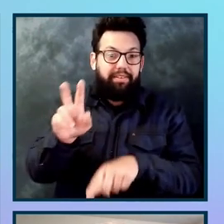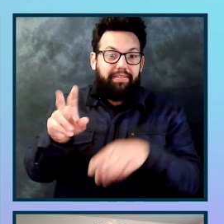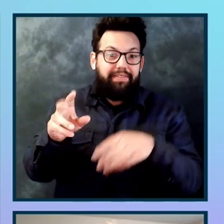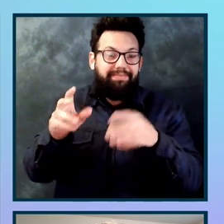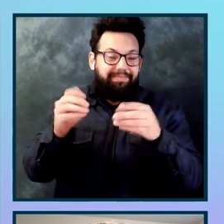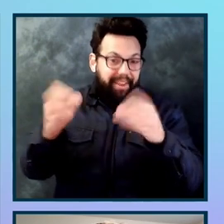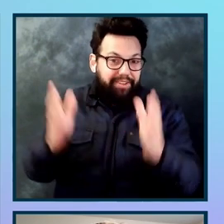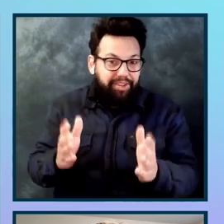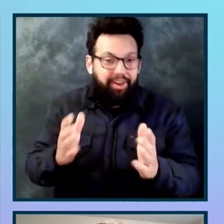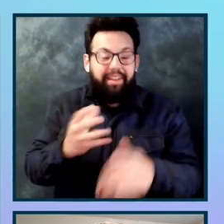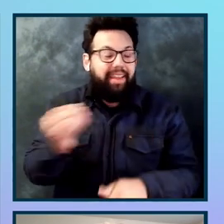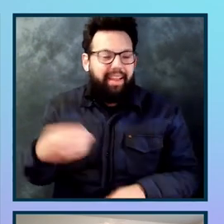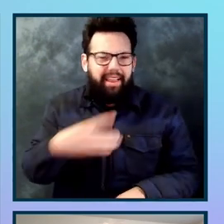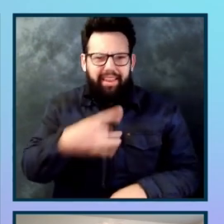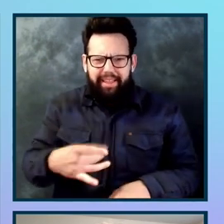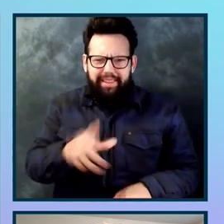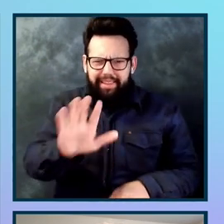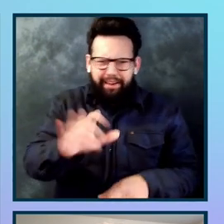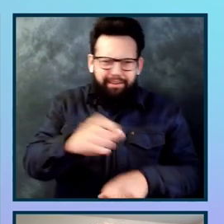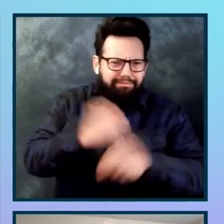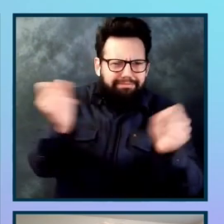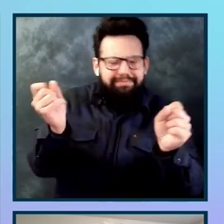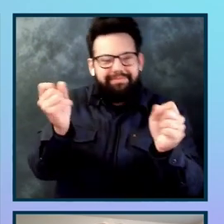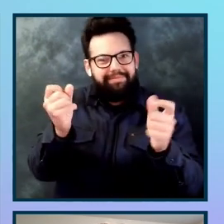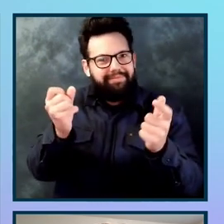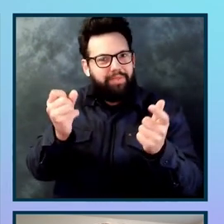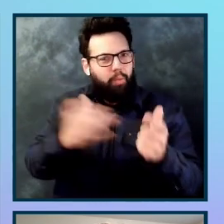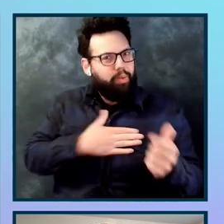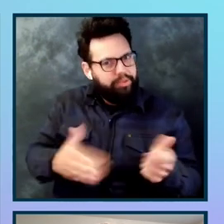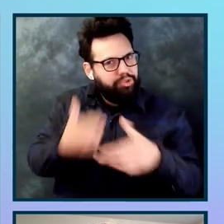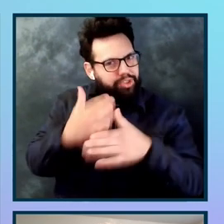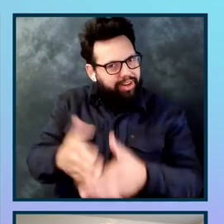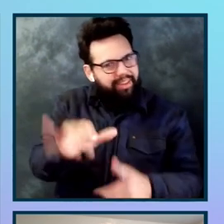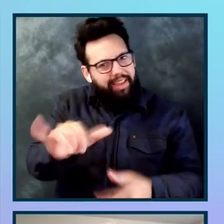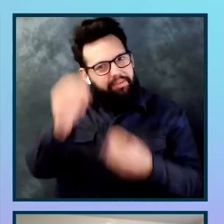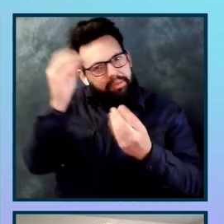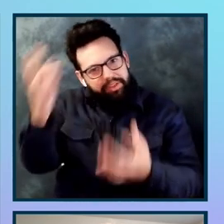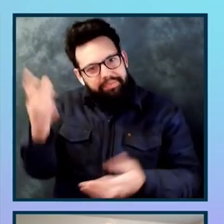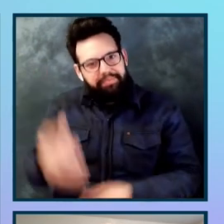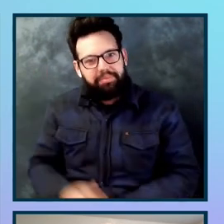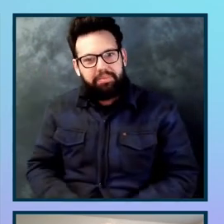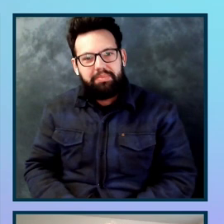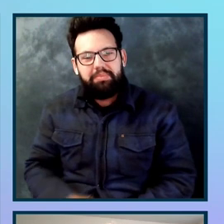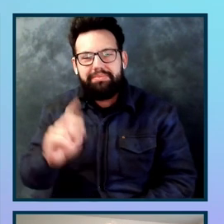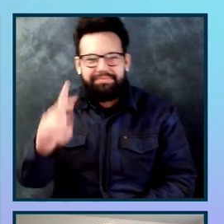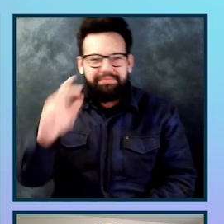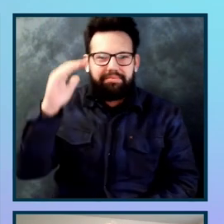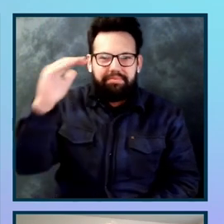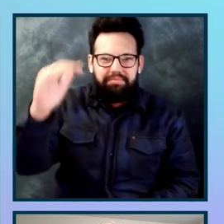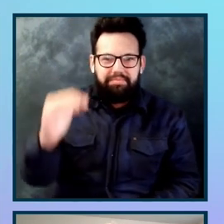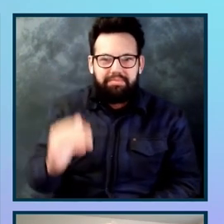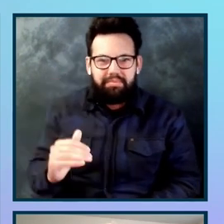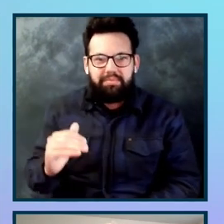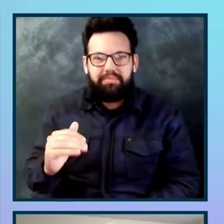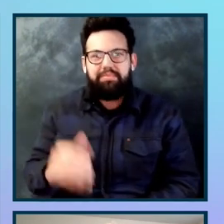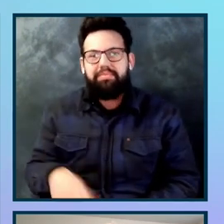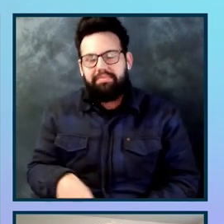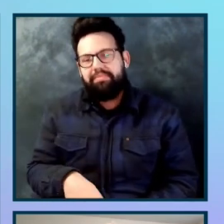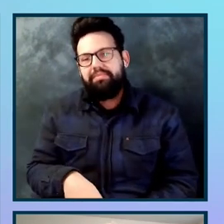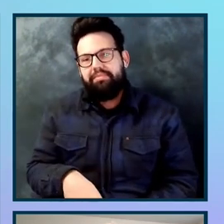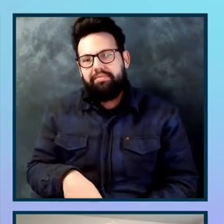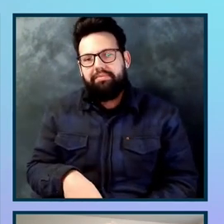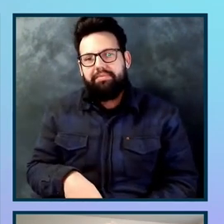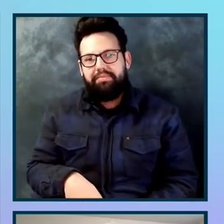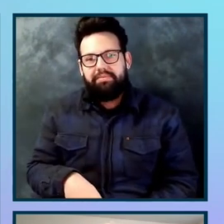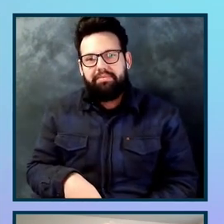like the transparency. Let's go ahead and skim, though, a little bit. AudioEye Accessibility Certification Heading Level 3.